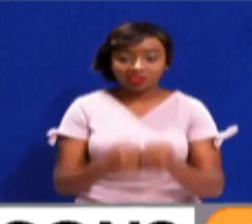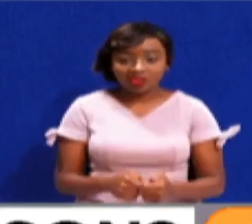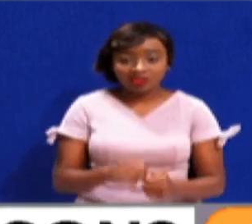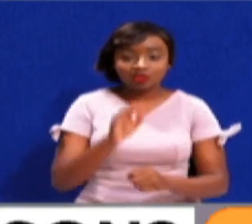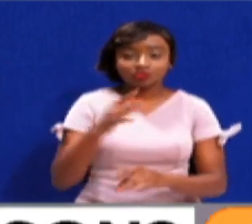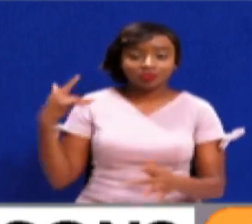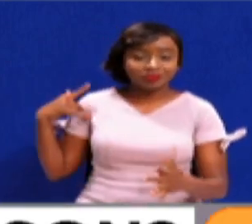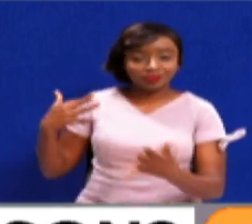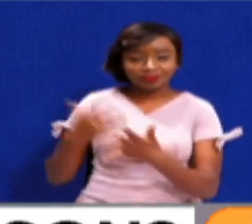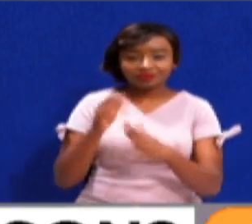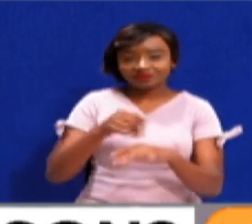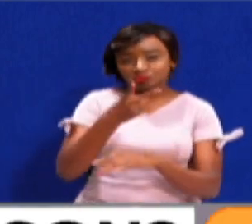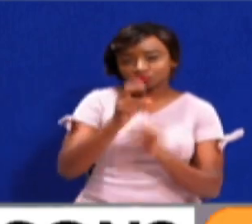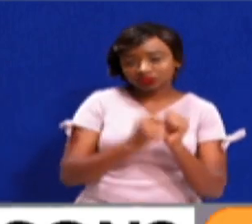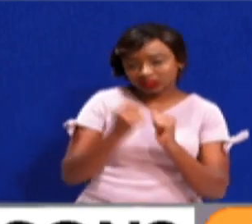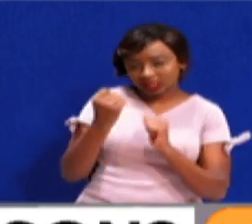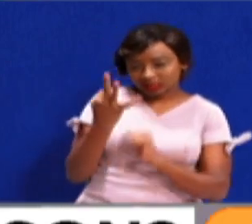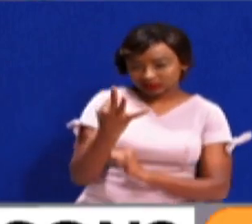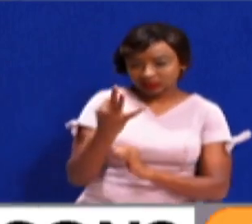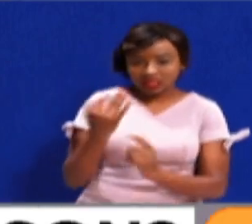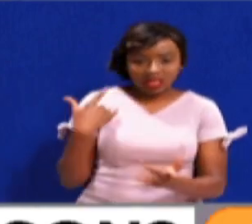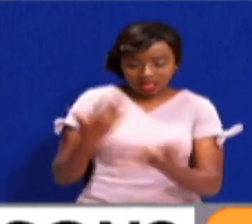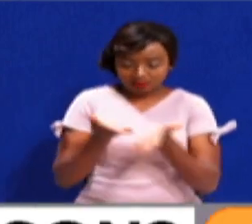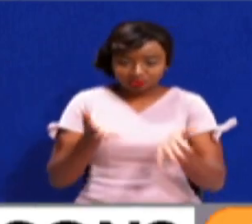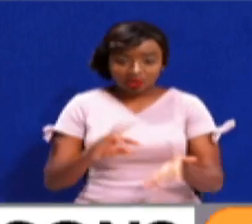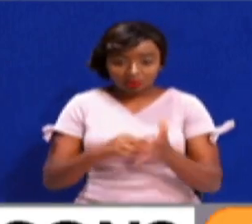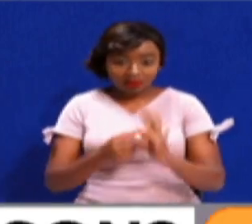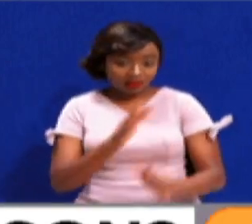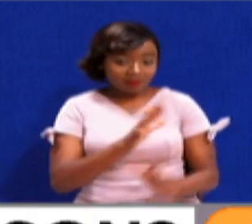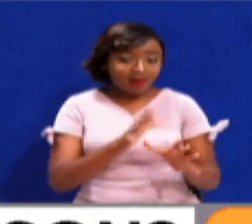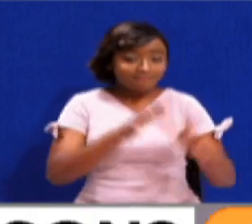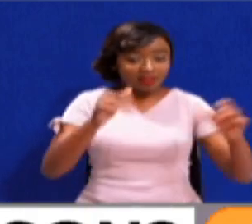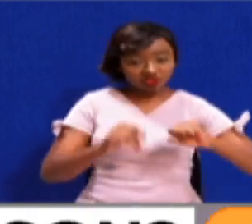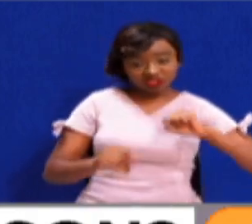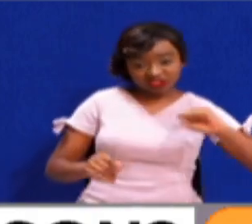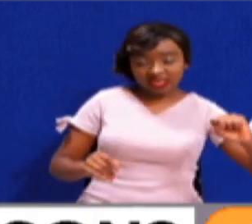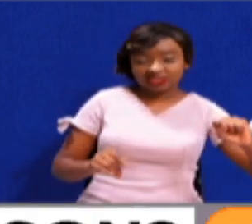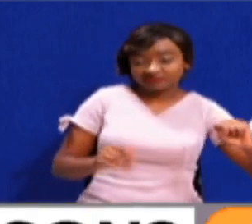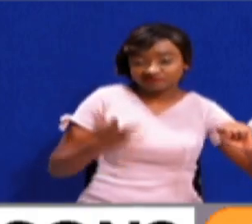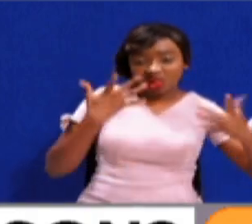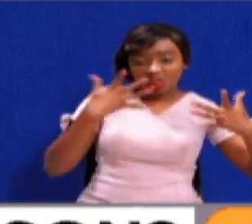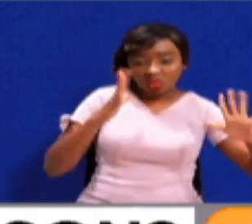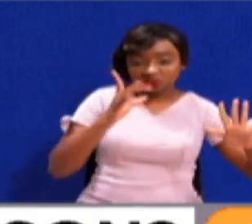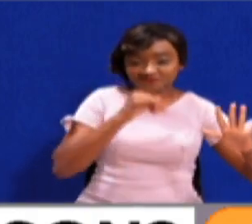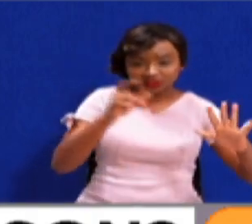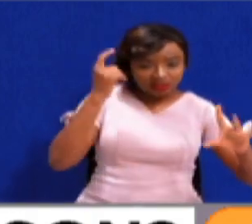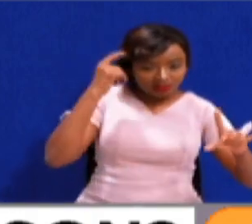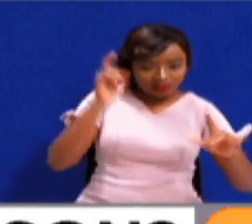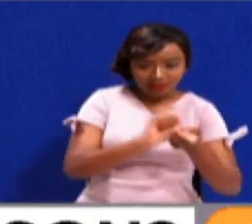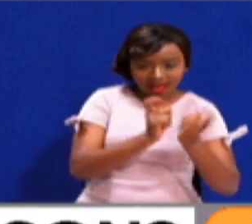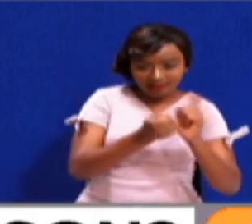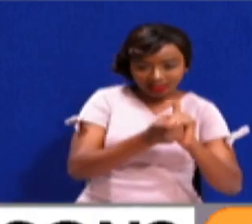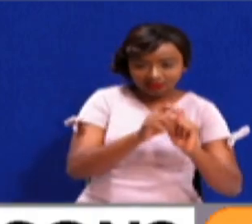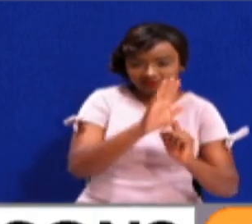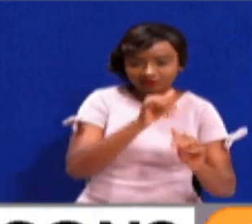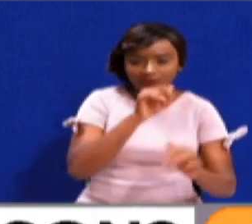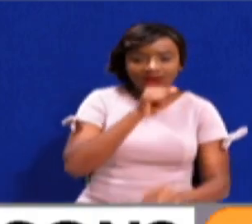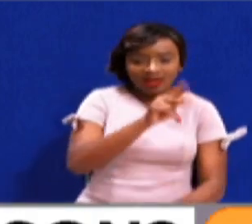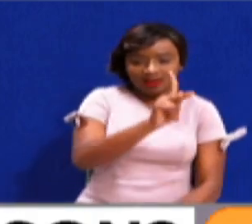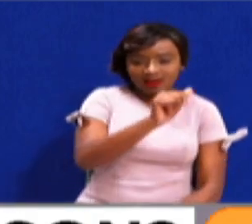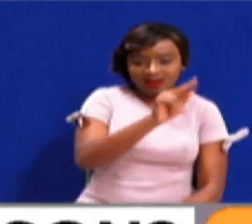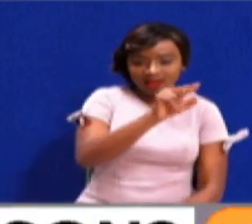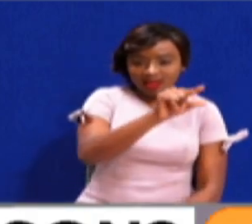since 2013, you can say the majority side lost, at least in a motion. You remember that amendment by Kang'ata? It lost. I think that is